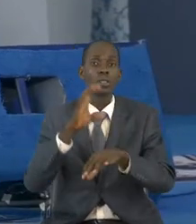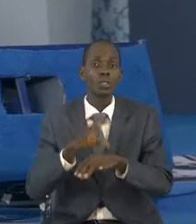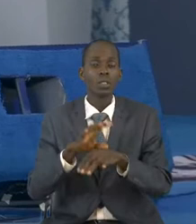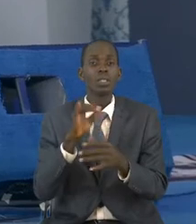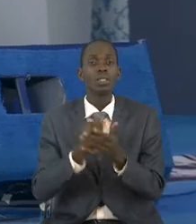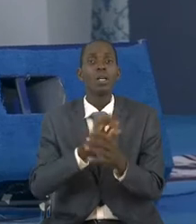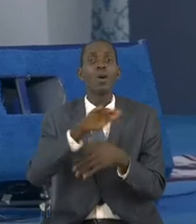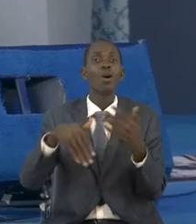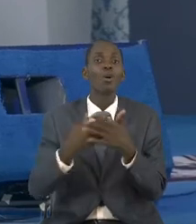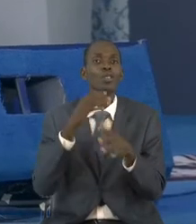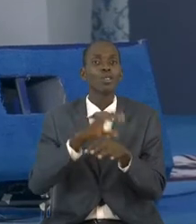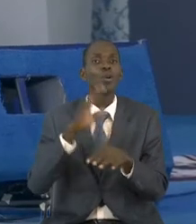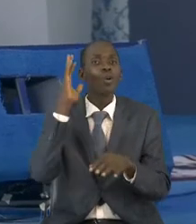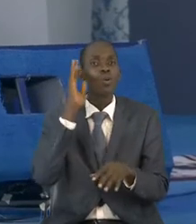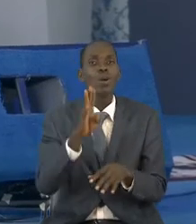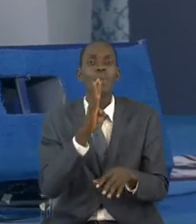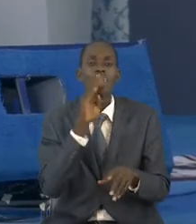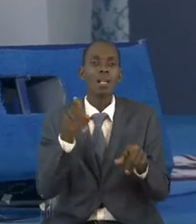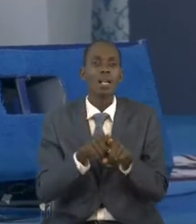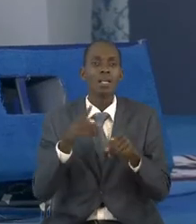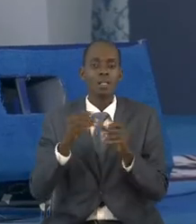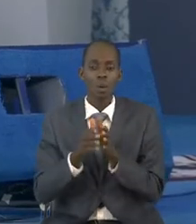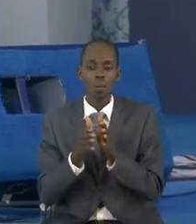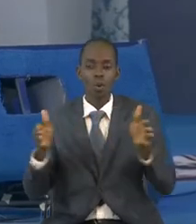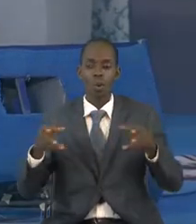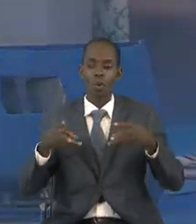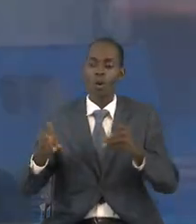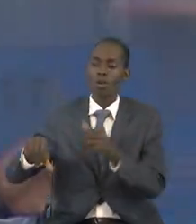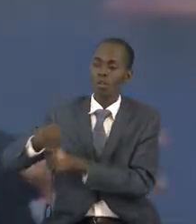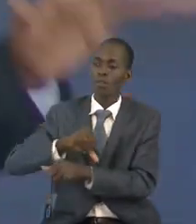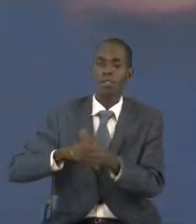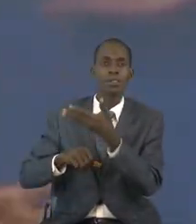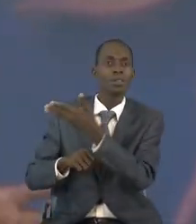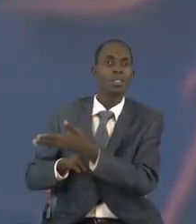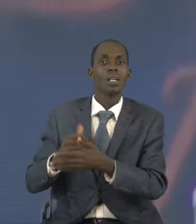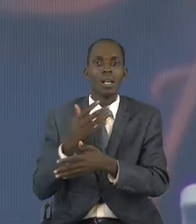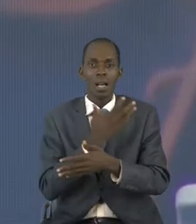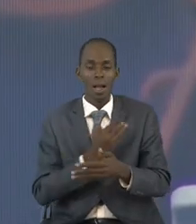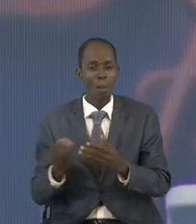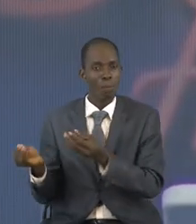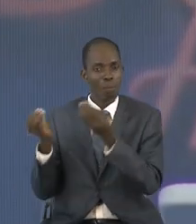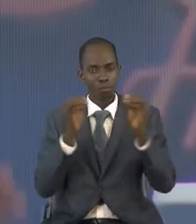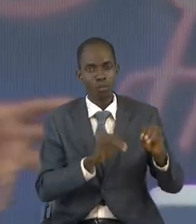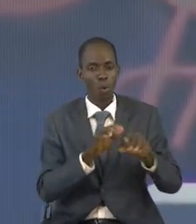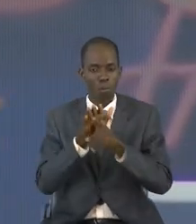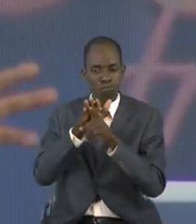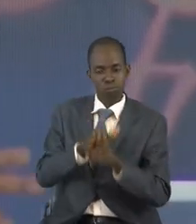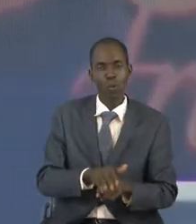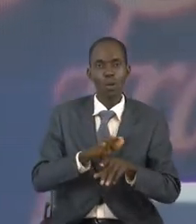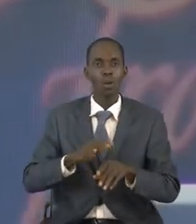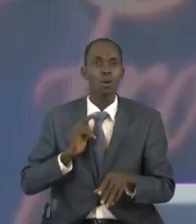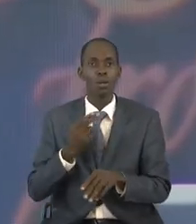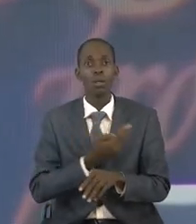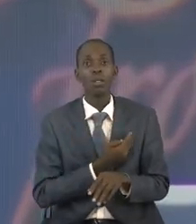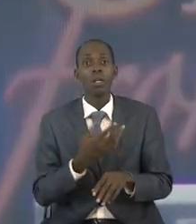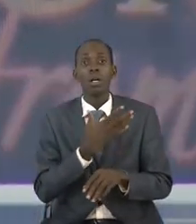be like the Broadway fellowship they have been going to. And they put the pressure on us. They do it this way, they do it